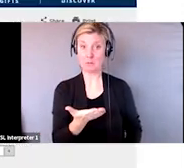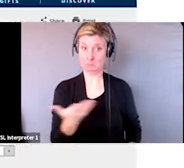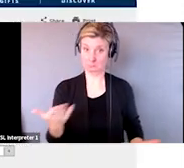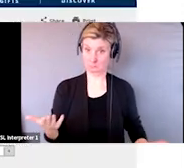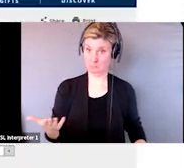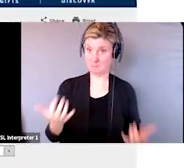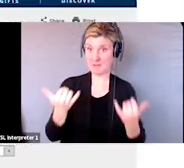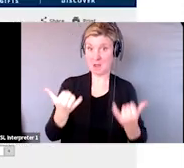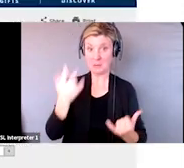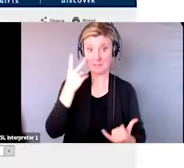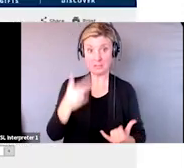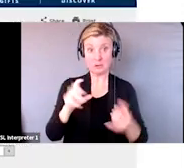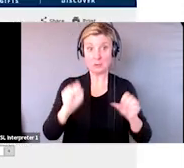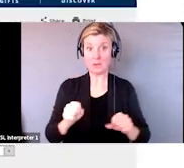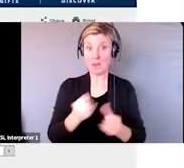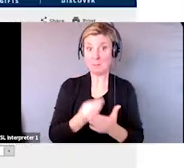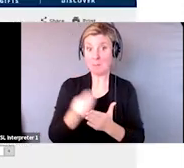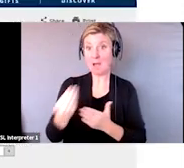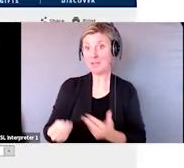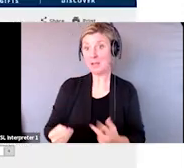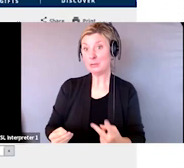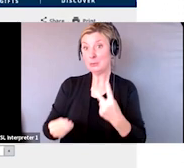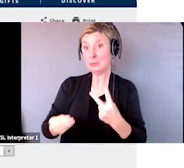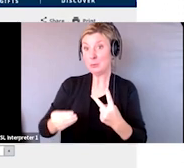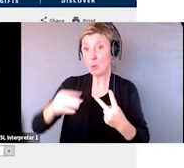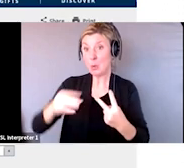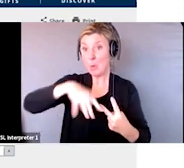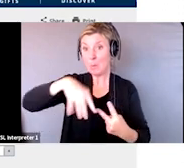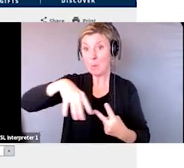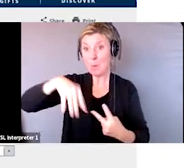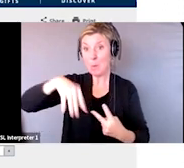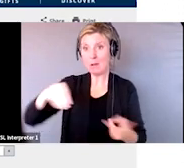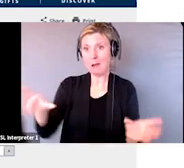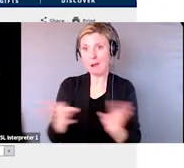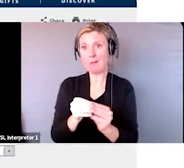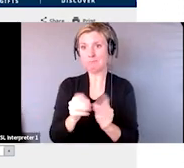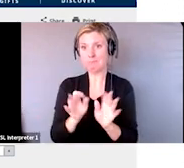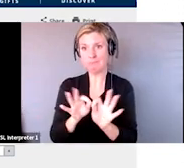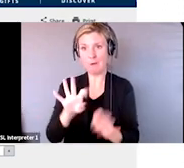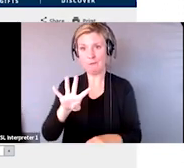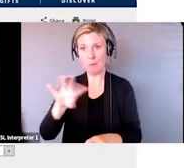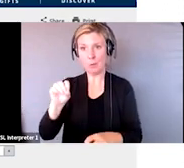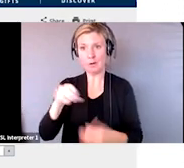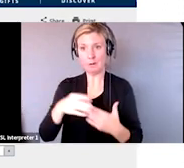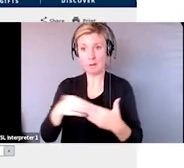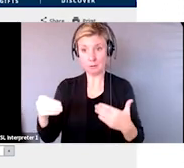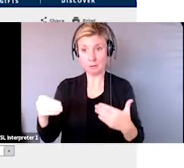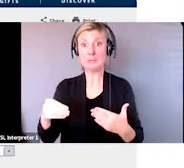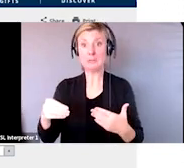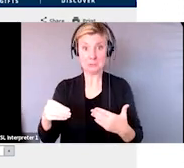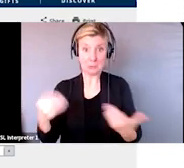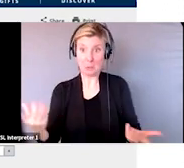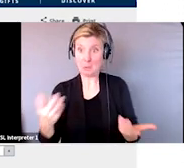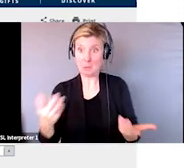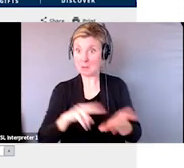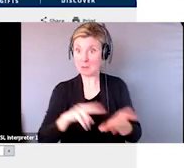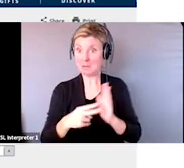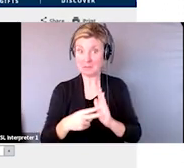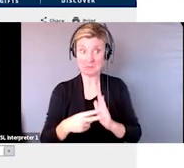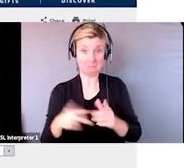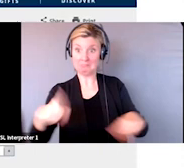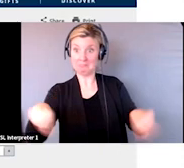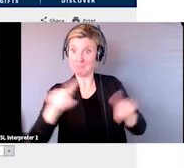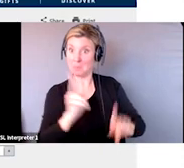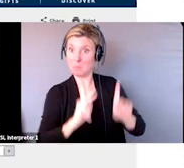this 2 for $40 at Lee Valley Tools. So there is, a market for that sort of thing. So even the simplest things